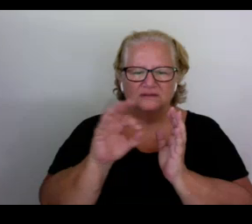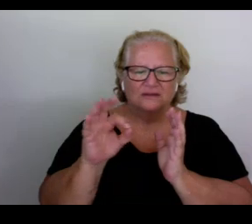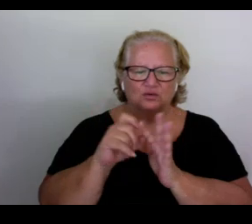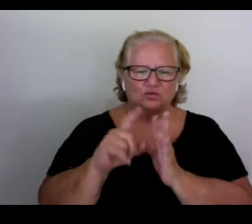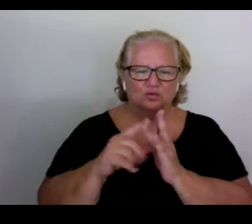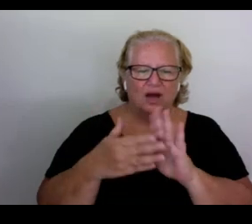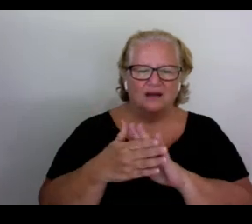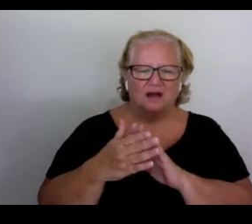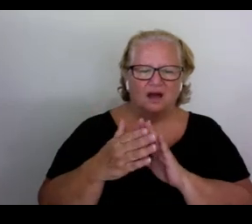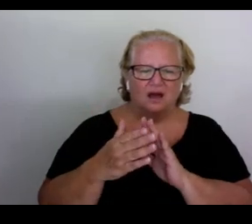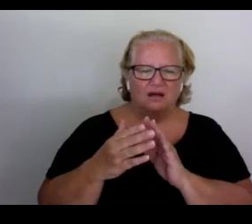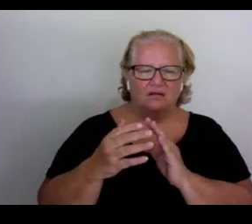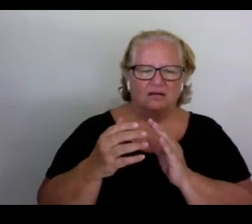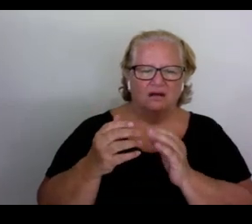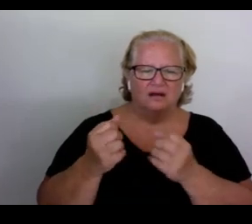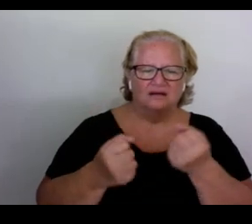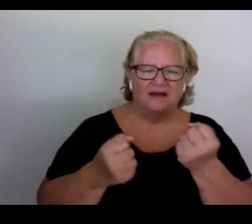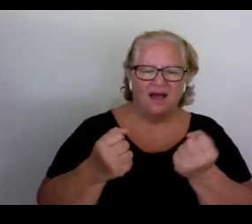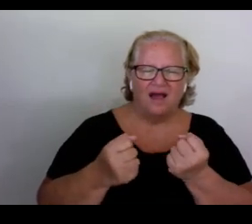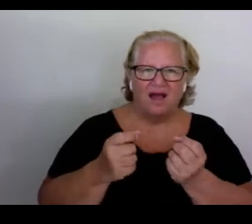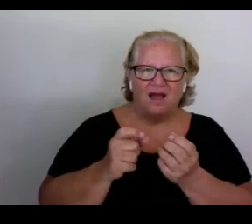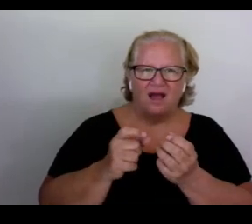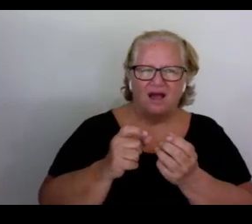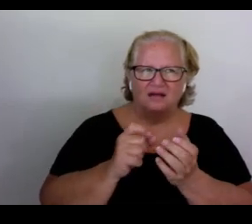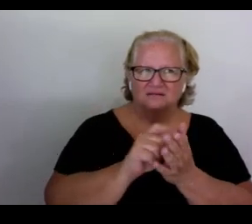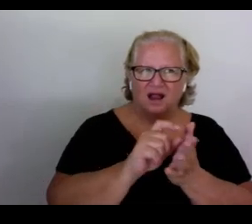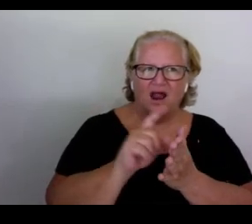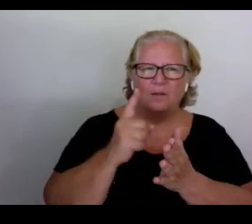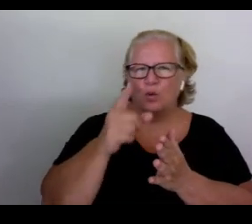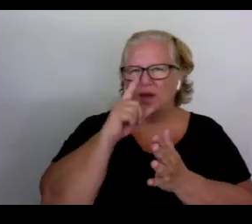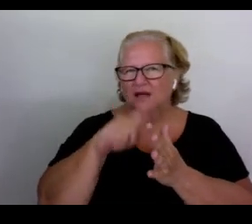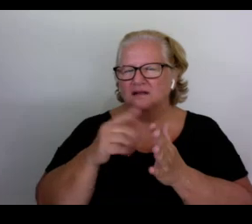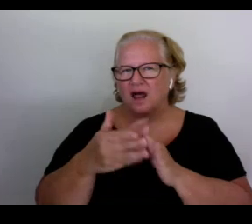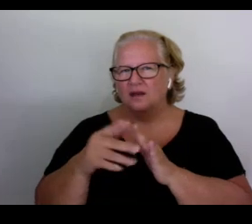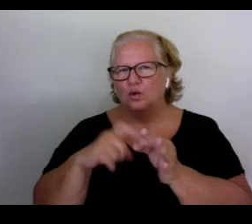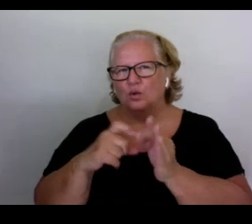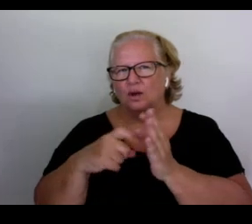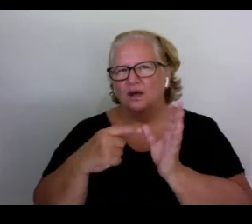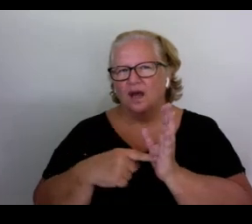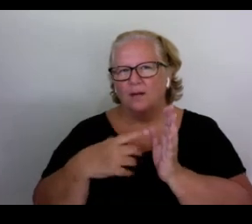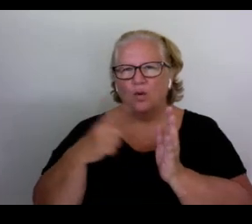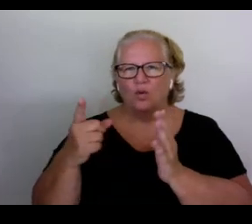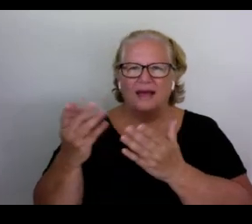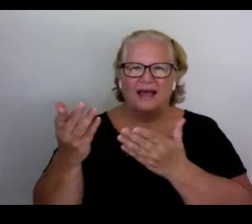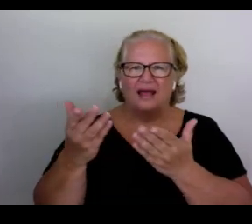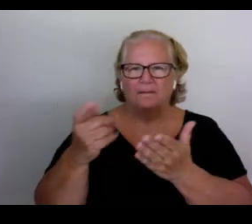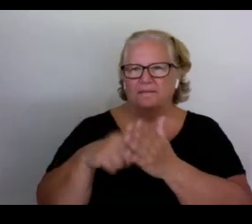motor vehicle trader, but you could arguably still do it under QCAT because you've been provided with something that doesn't work.